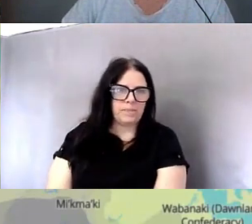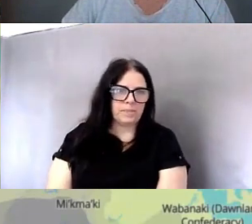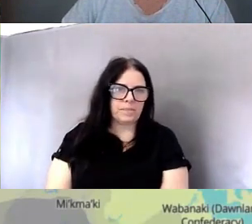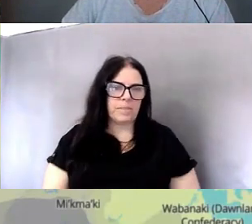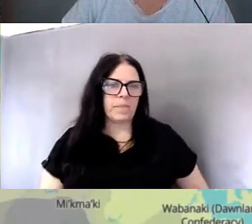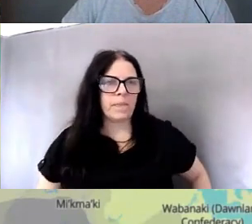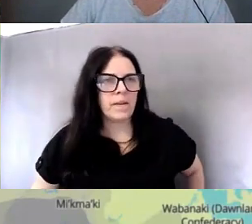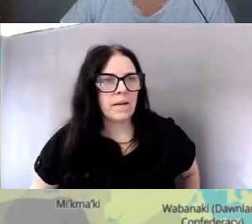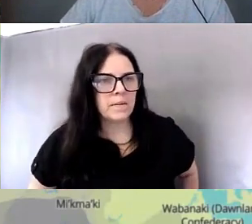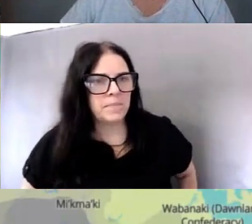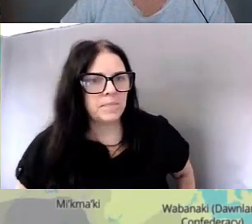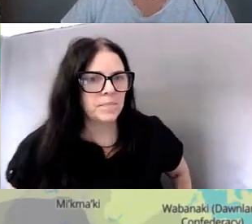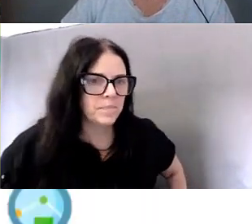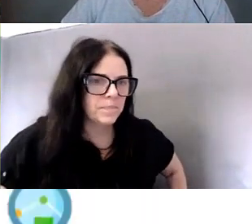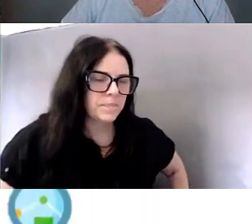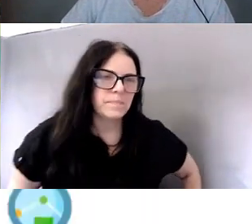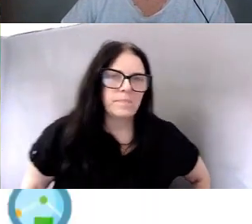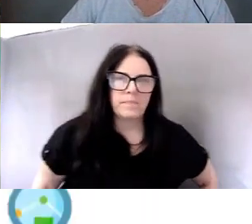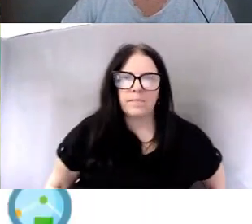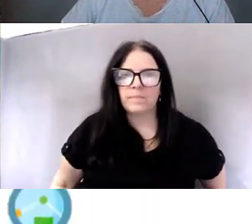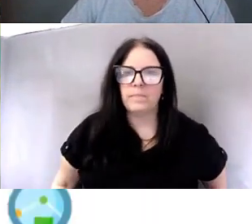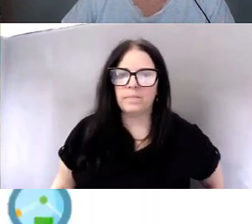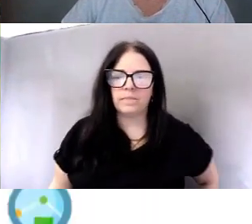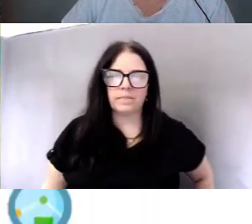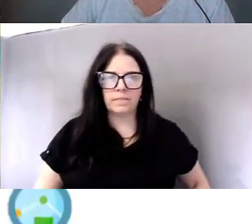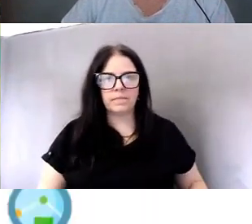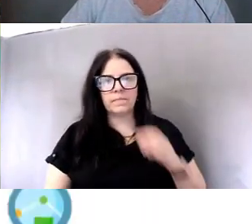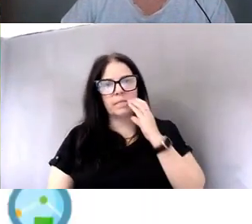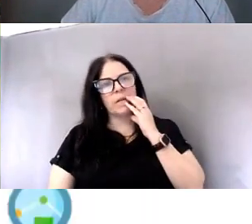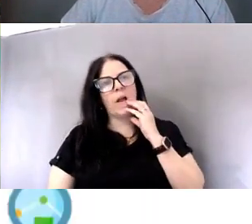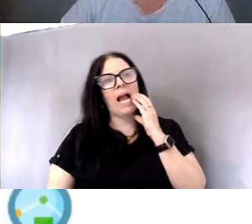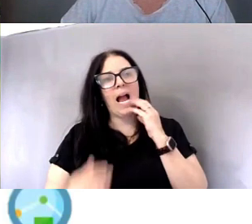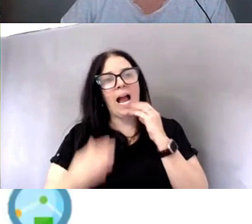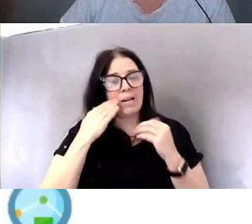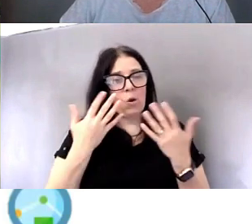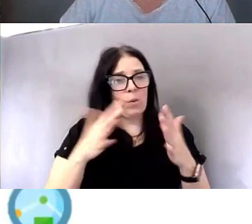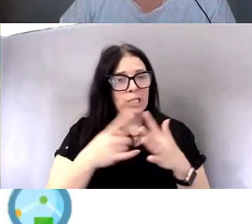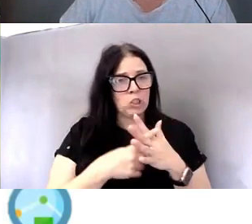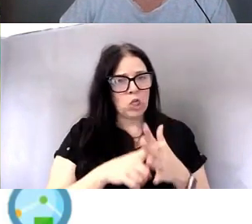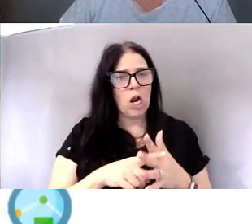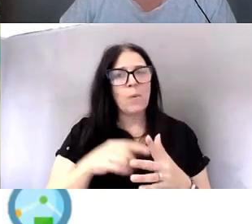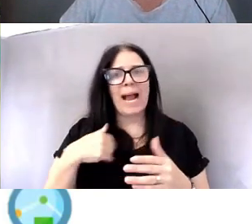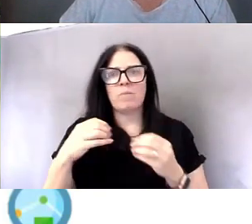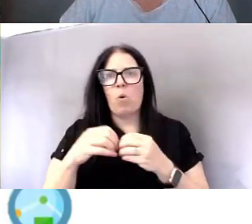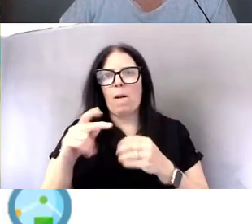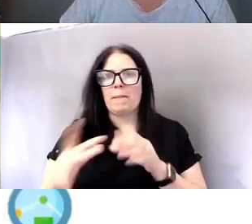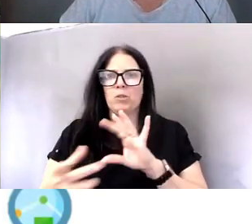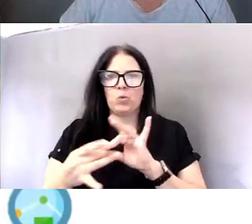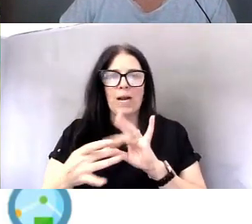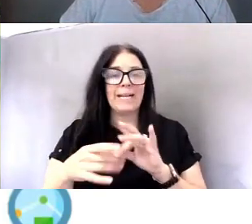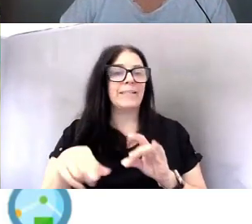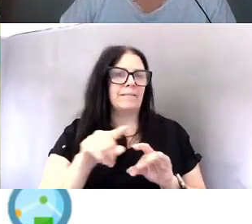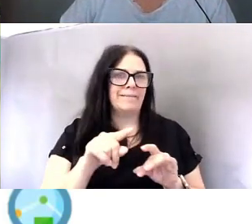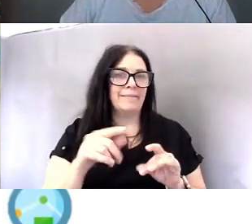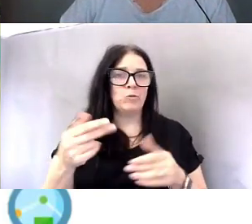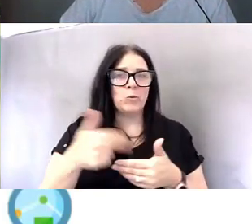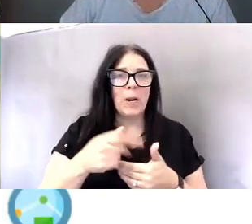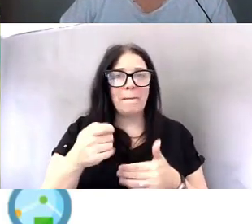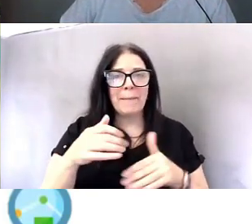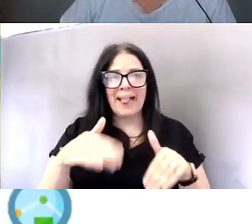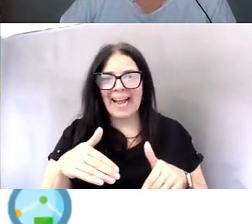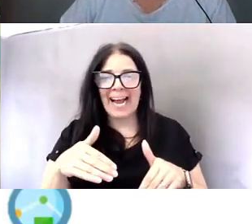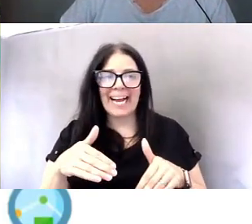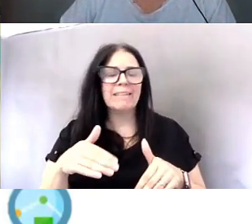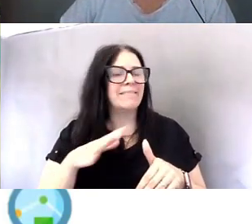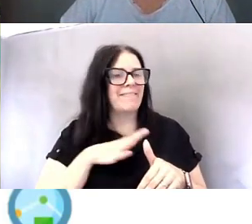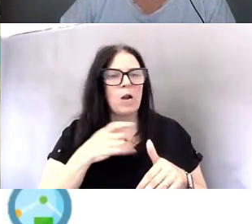And I know that we started, but we still have more participants coming in. So thank you so much for joining us. If you join us a bit late, we are